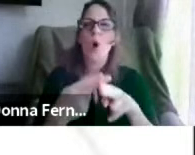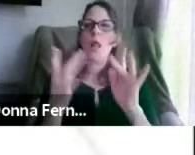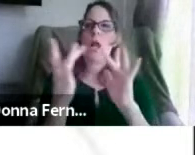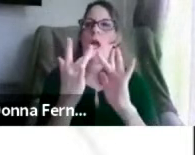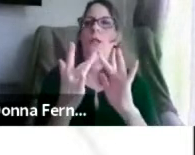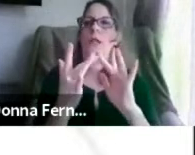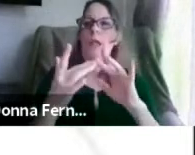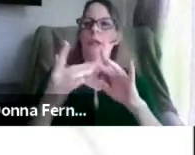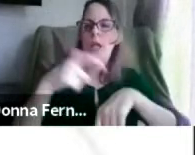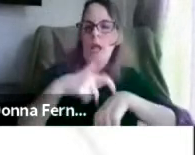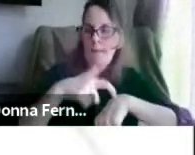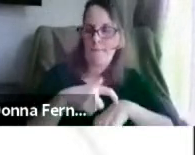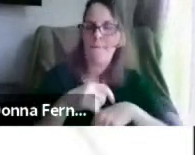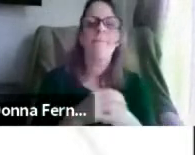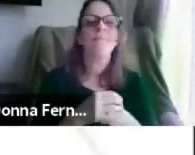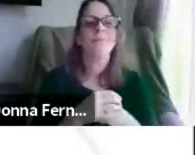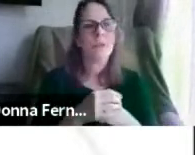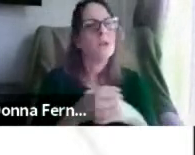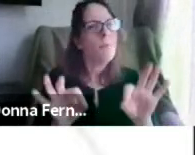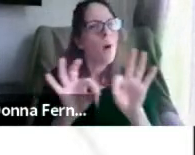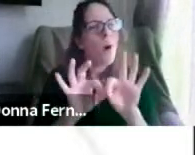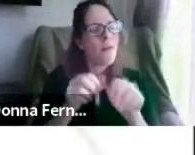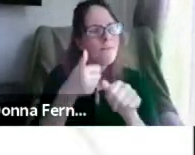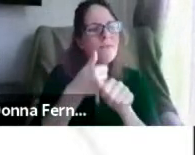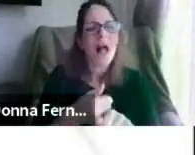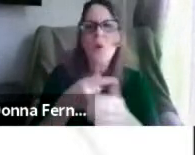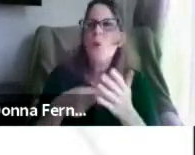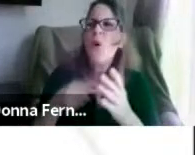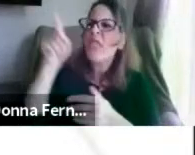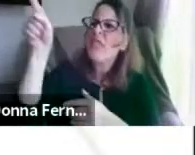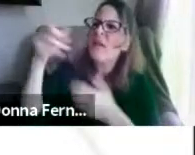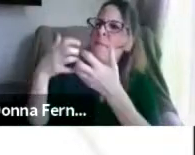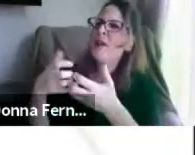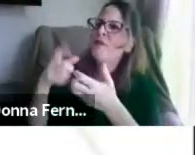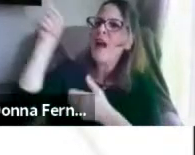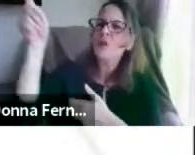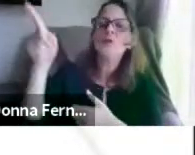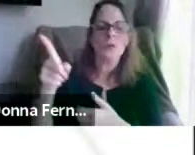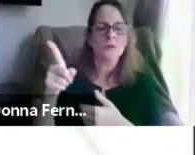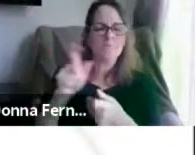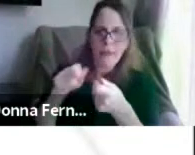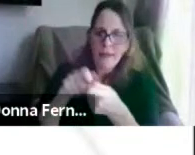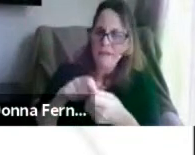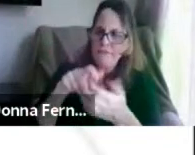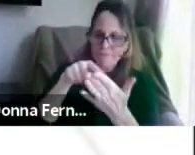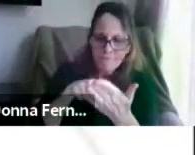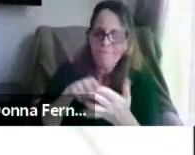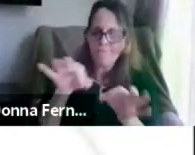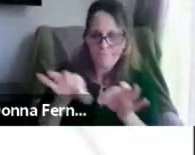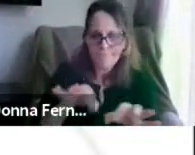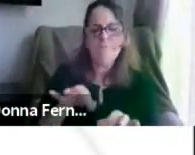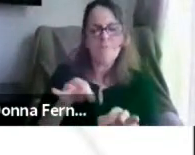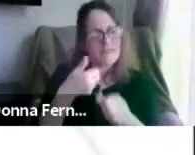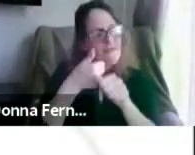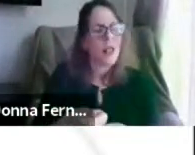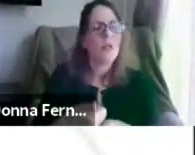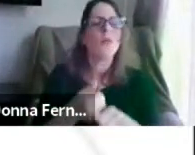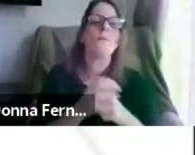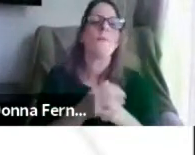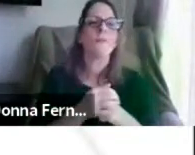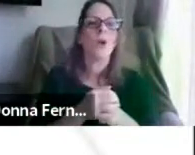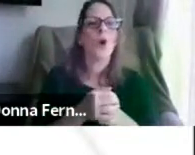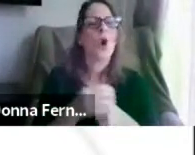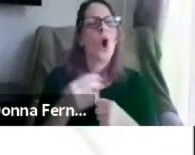second. So it's important to follow the manufacturer's specifications. We're going to cover two of the